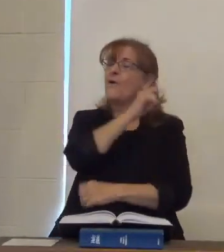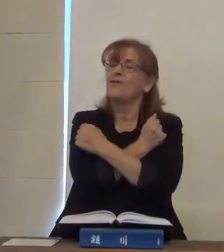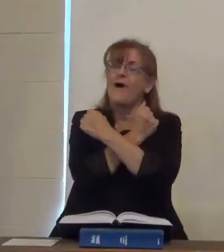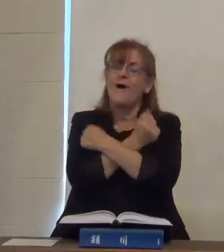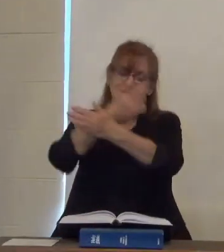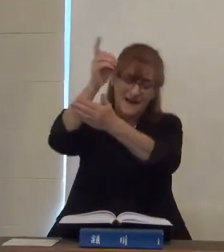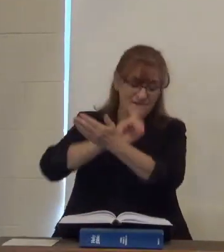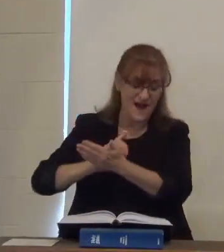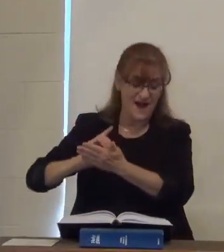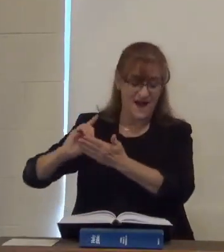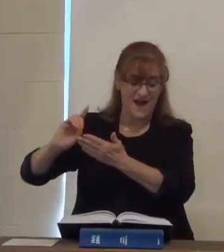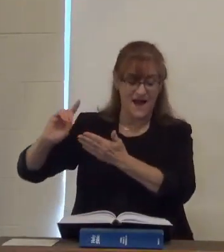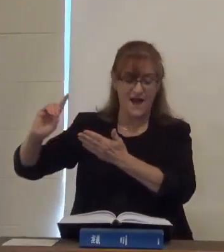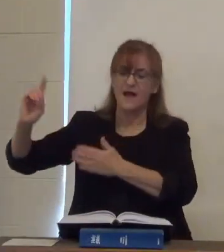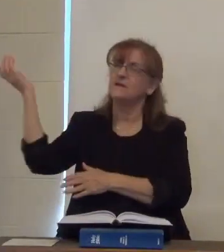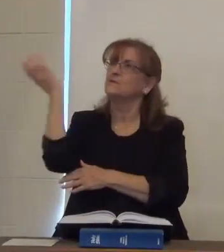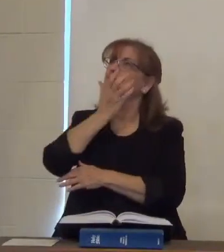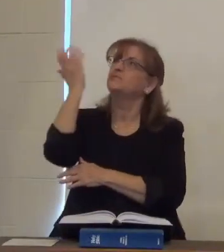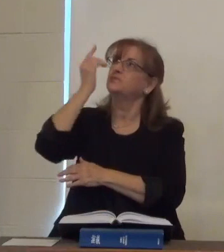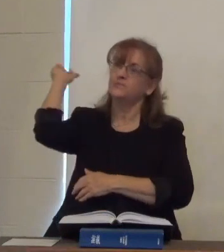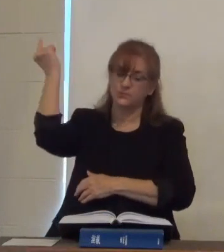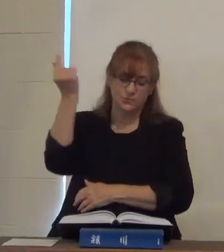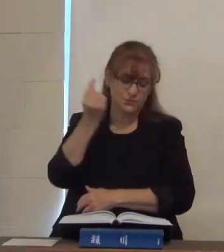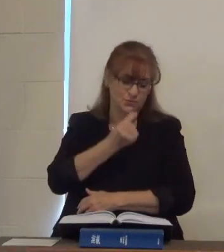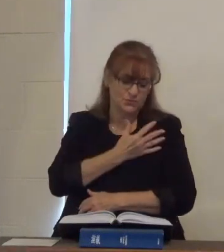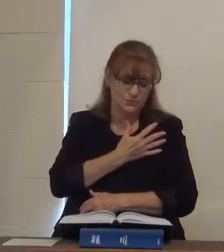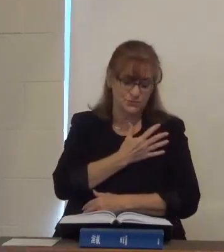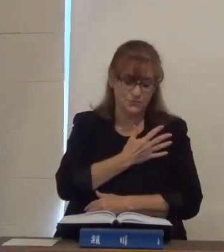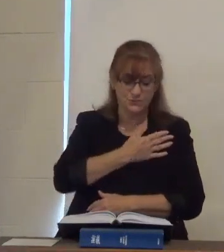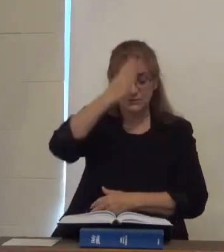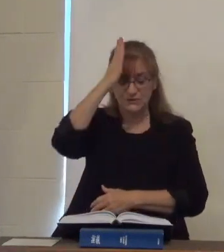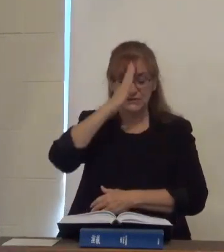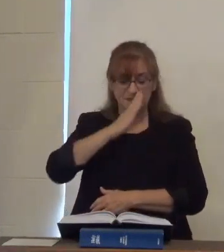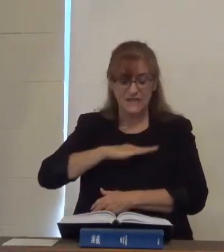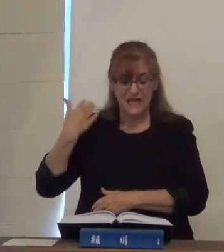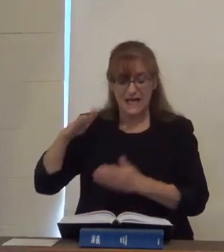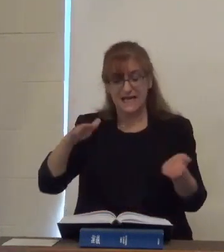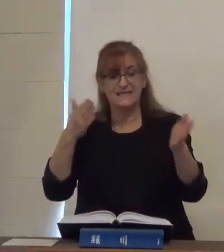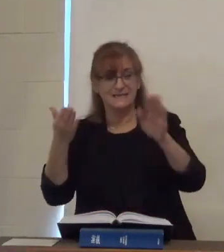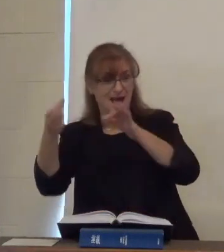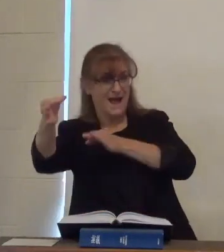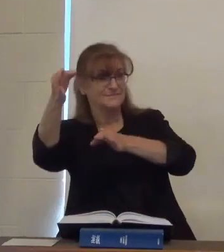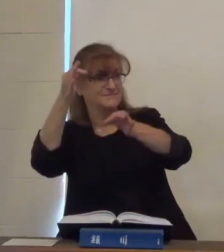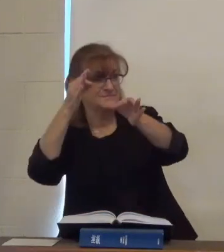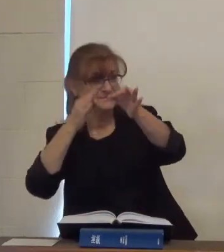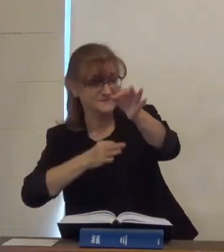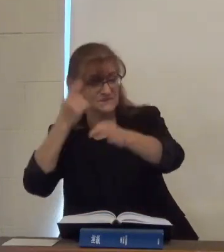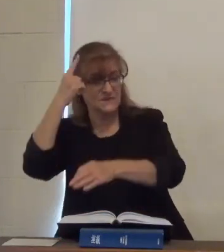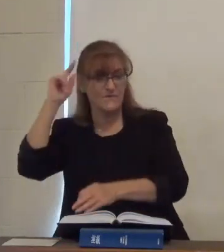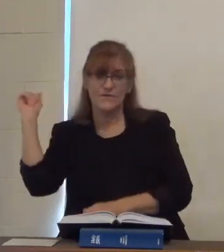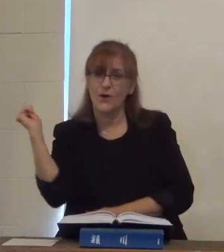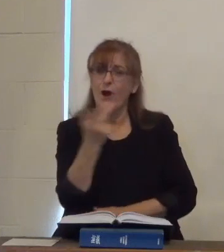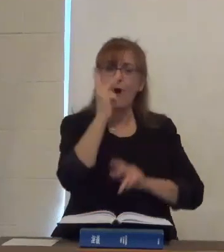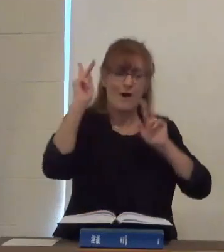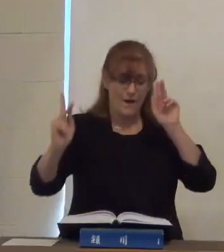Oh, love divine, oh, matchless grace, that God should